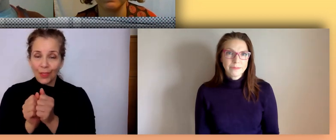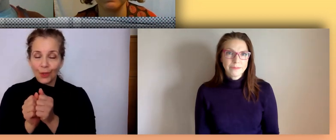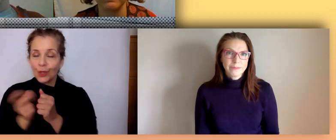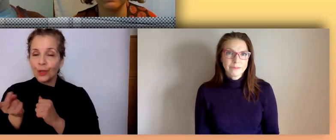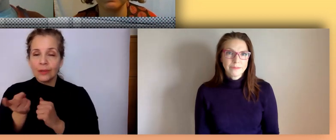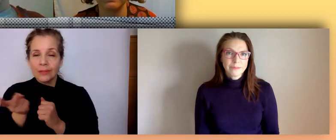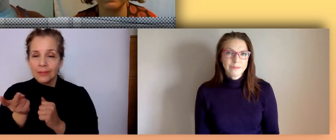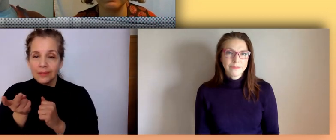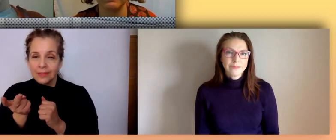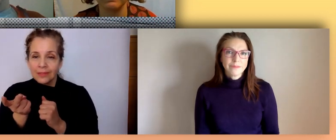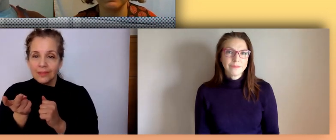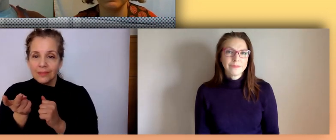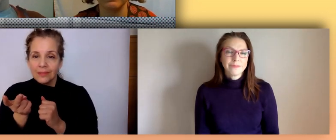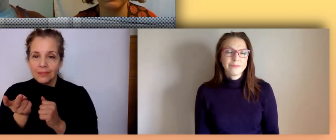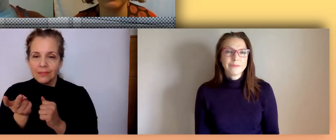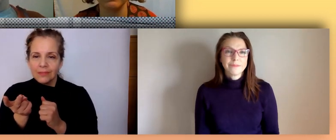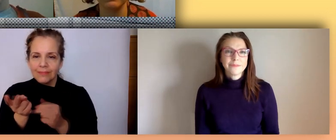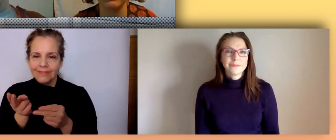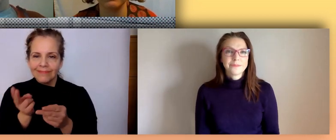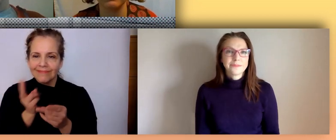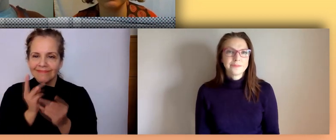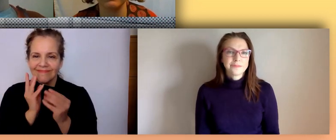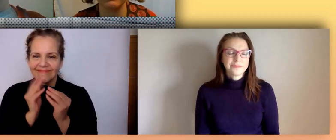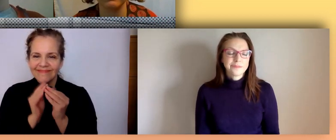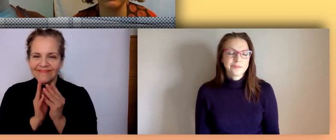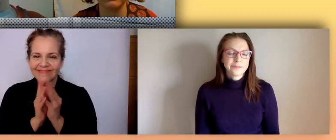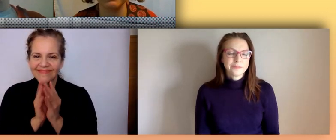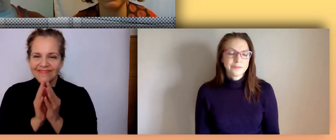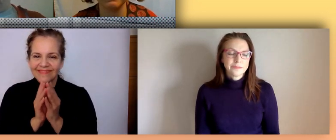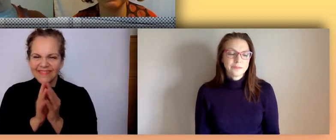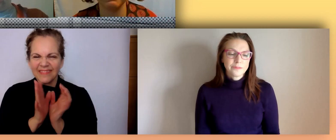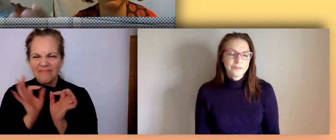good of an opportunity to pass up.